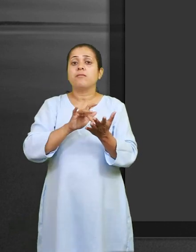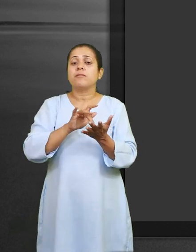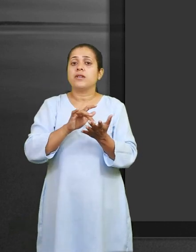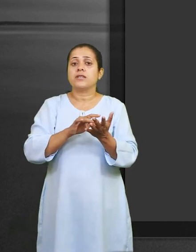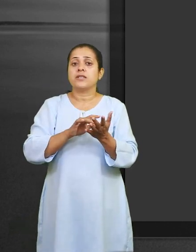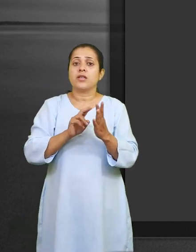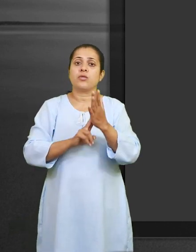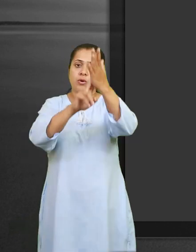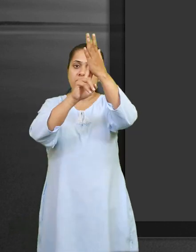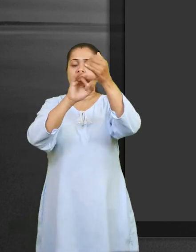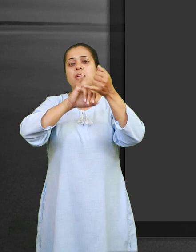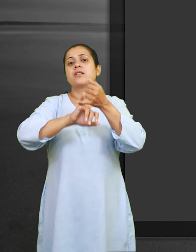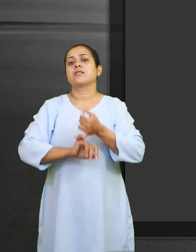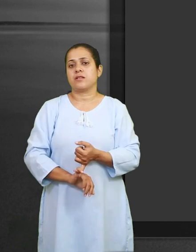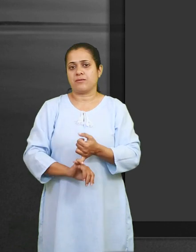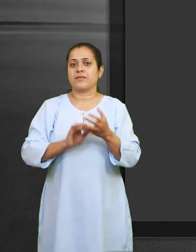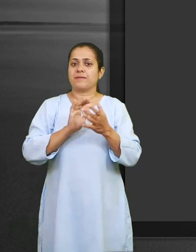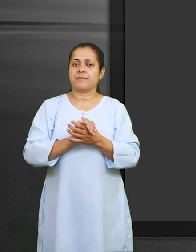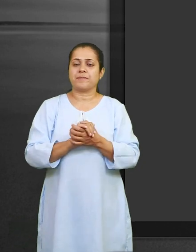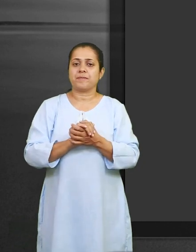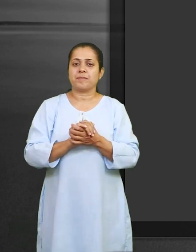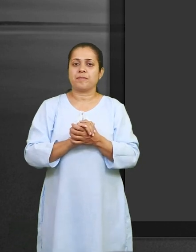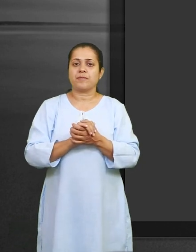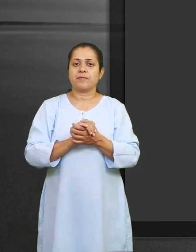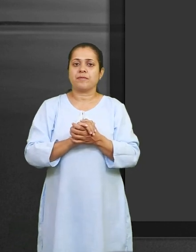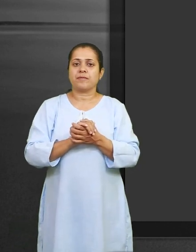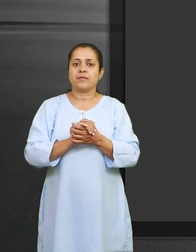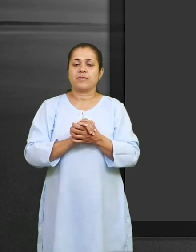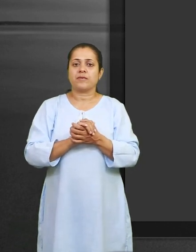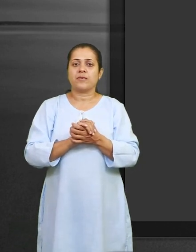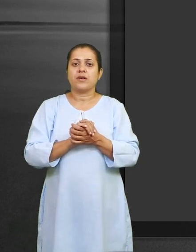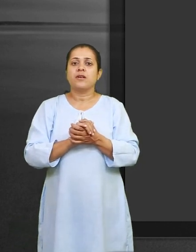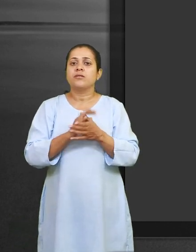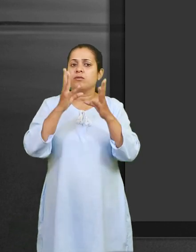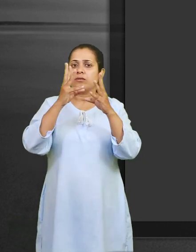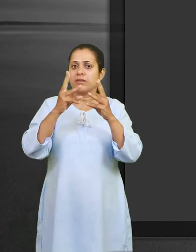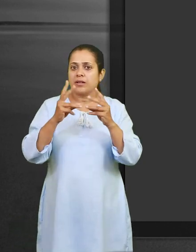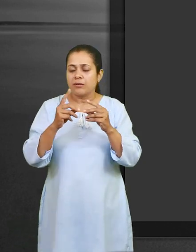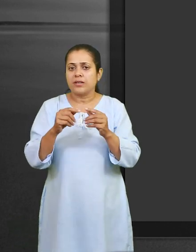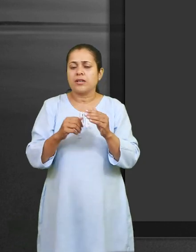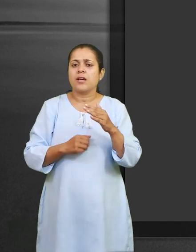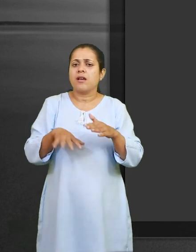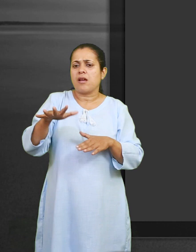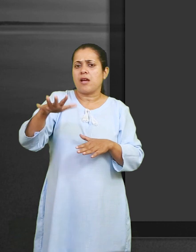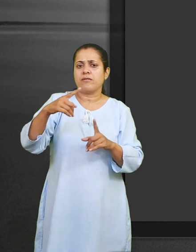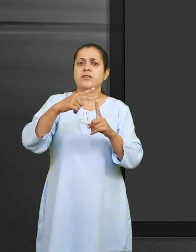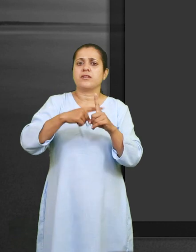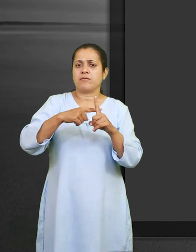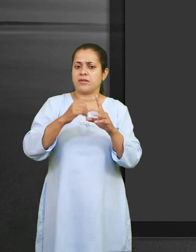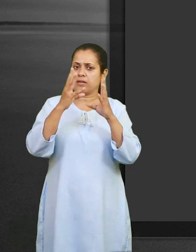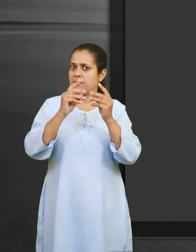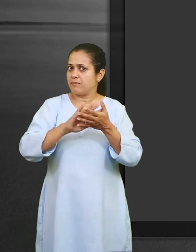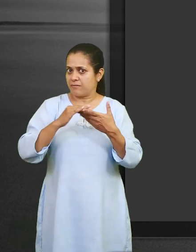north and the other one is in south of India. So we have calculated the average